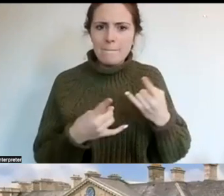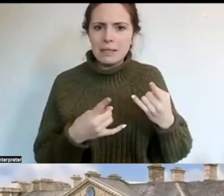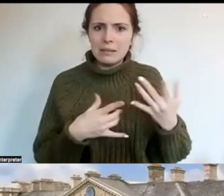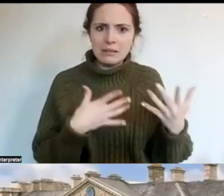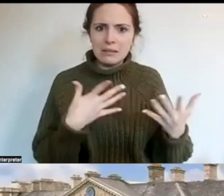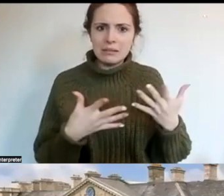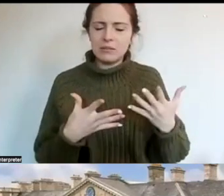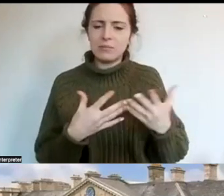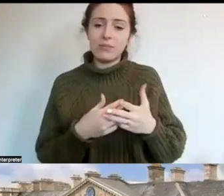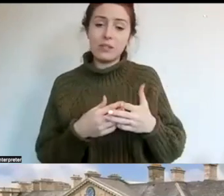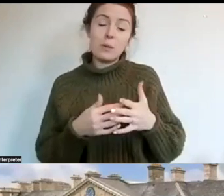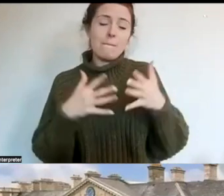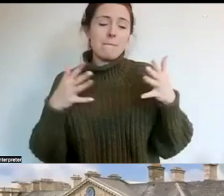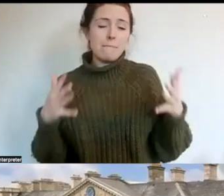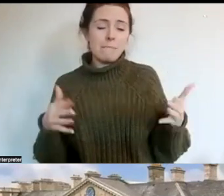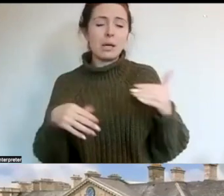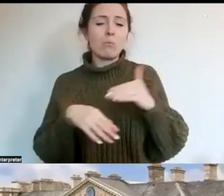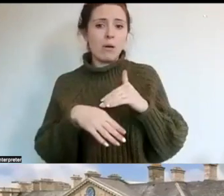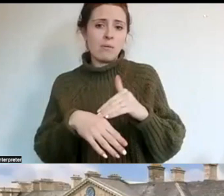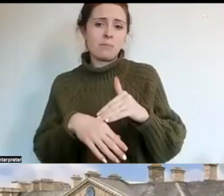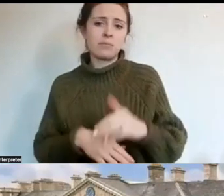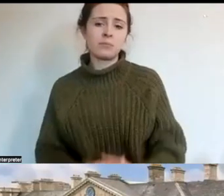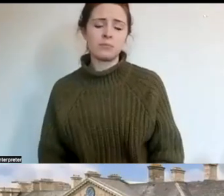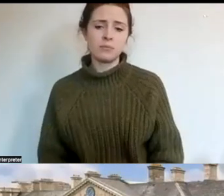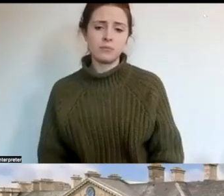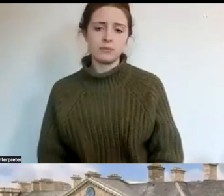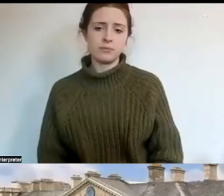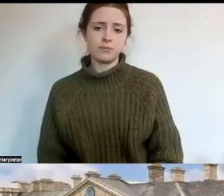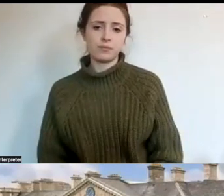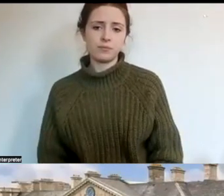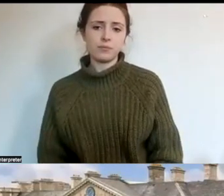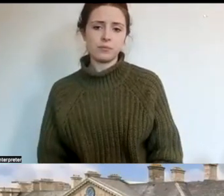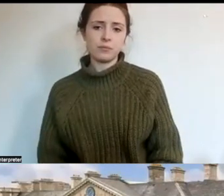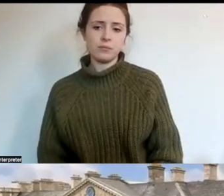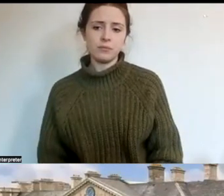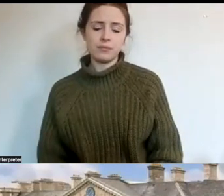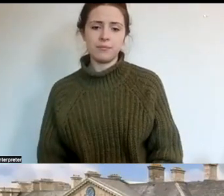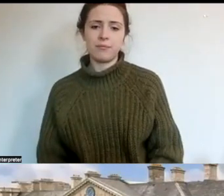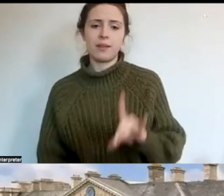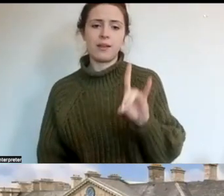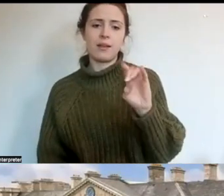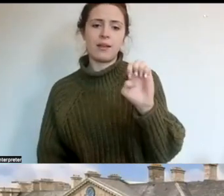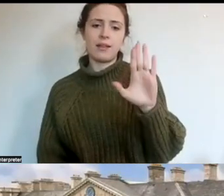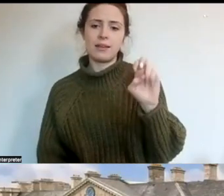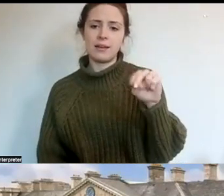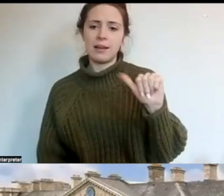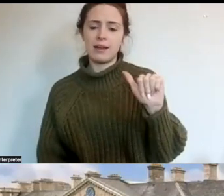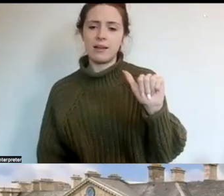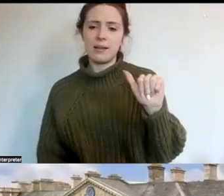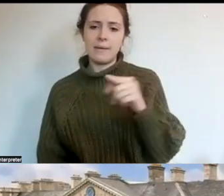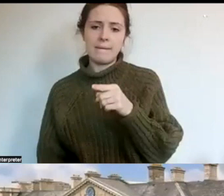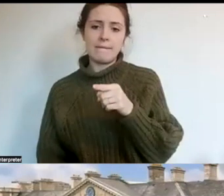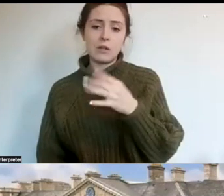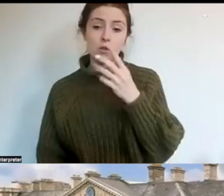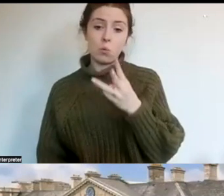I think that's a huge issue. Thanks, Maureen, for that. Helena, do you want to come in on any of